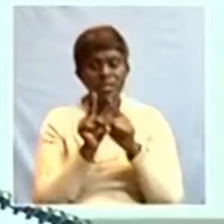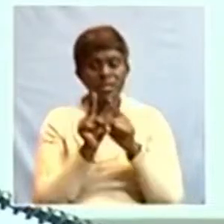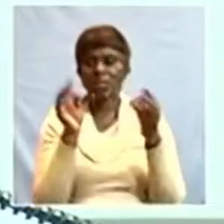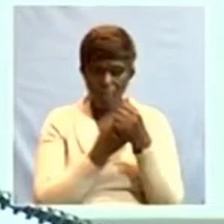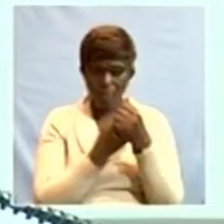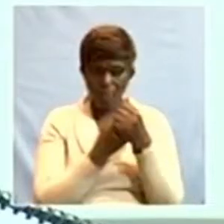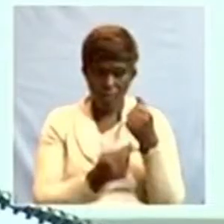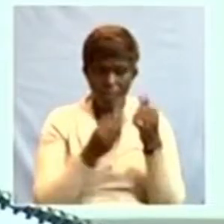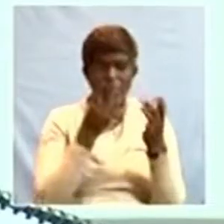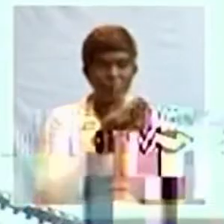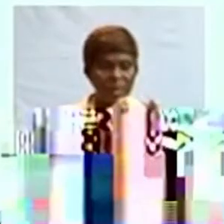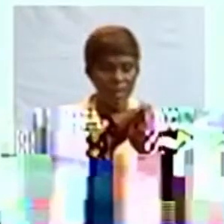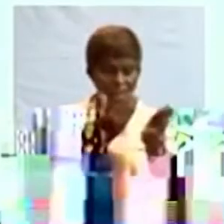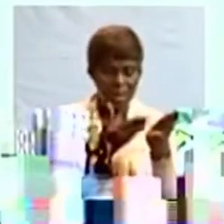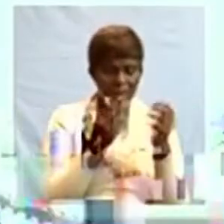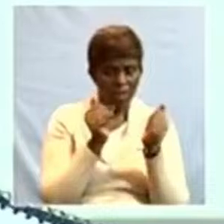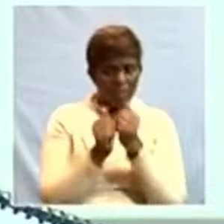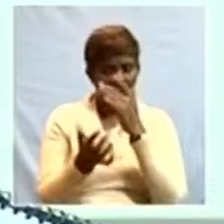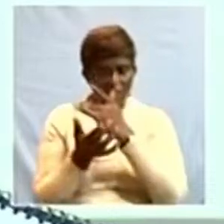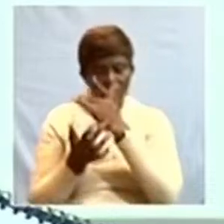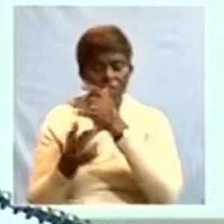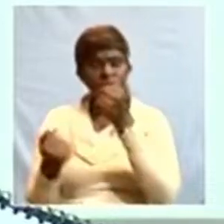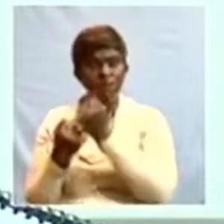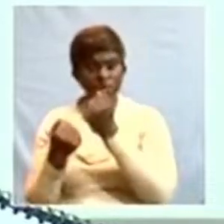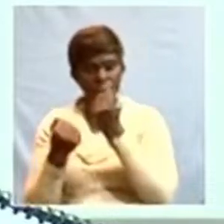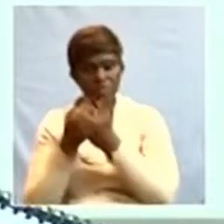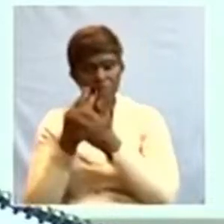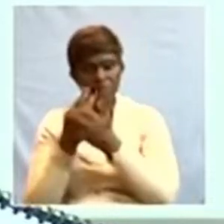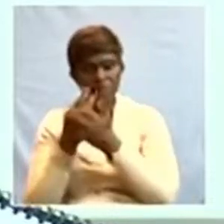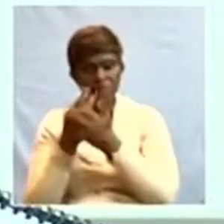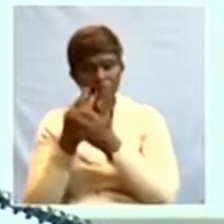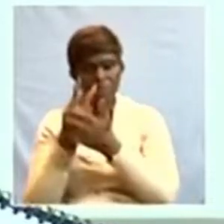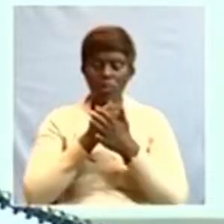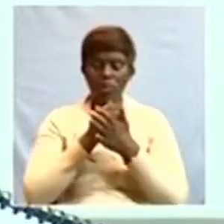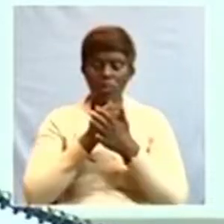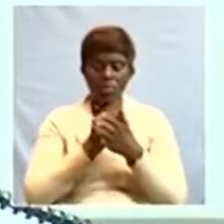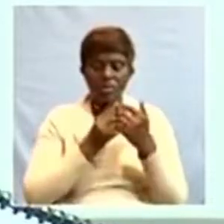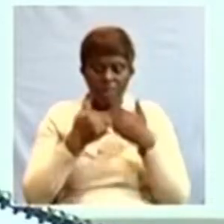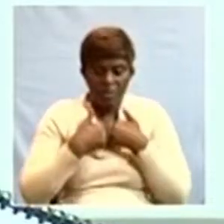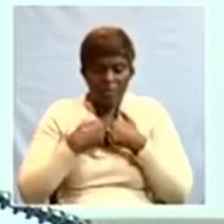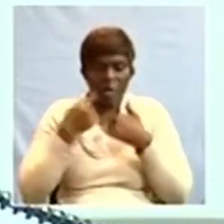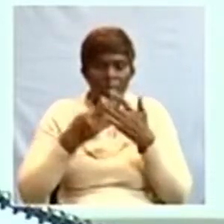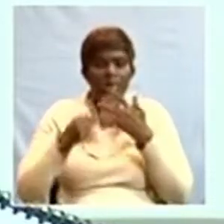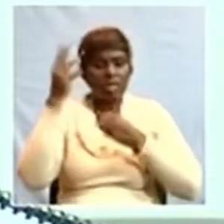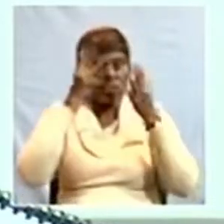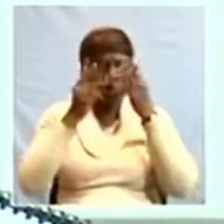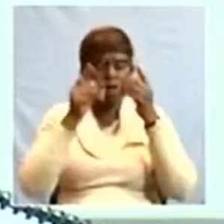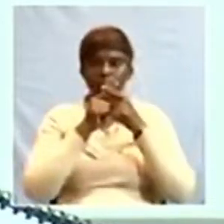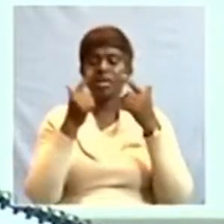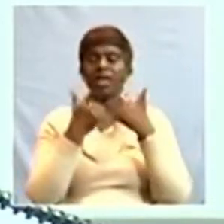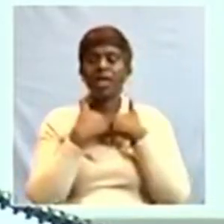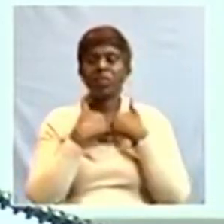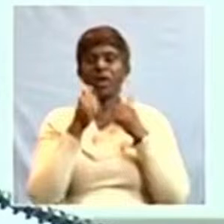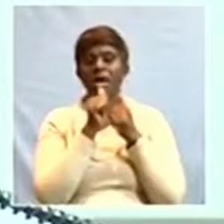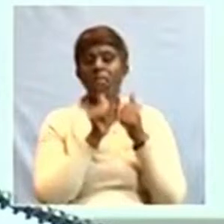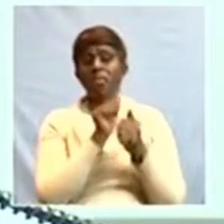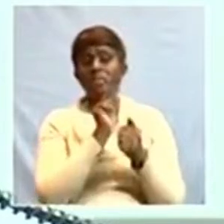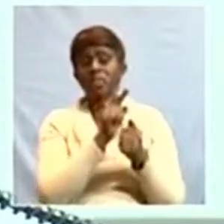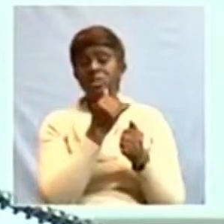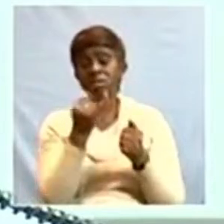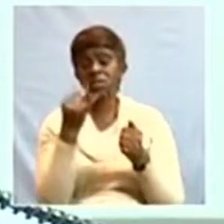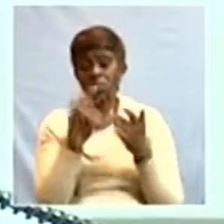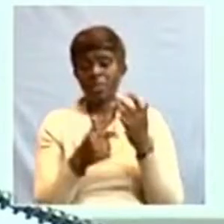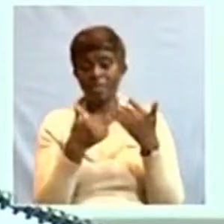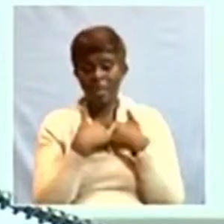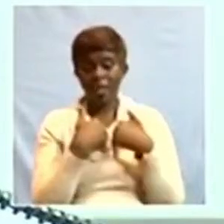both financial and technical support, because all of us have been concerned about these issues that